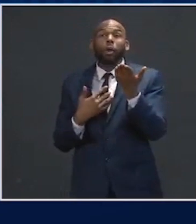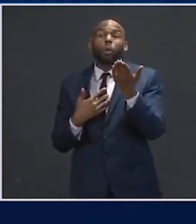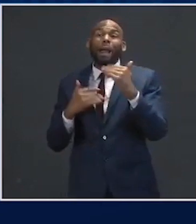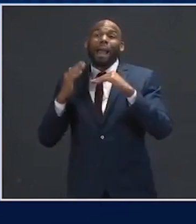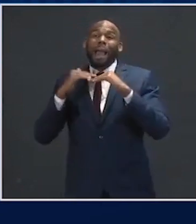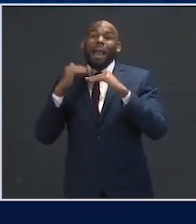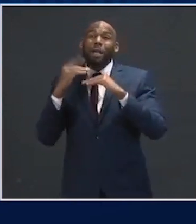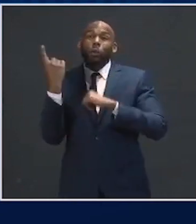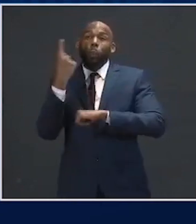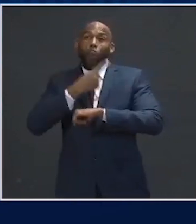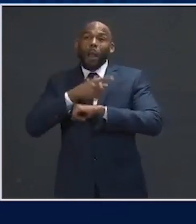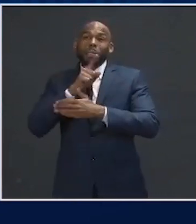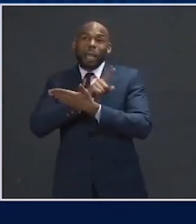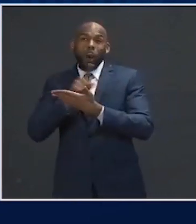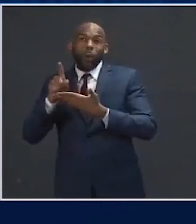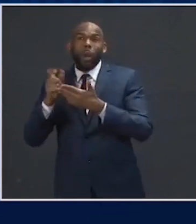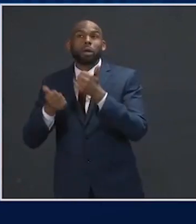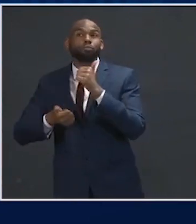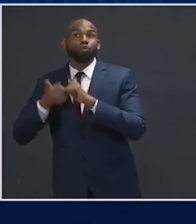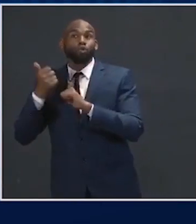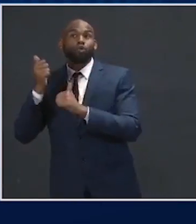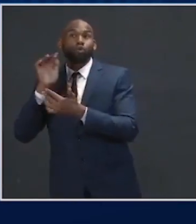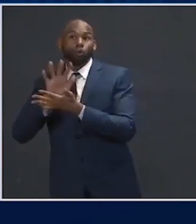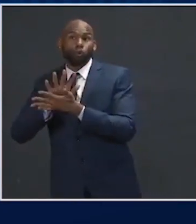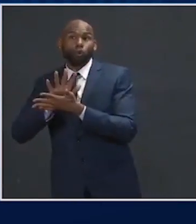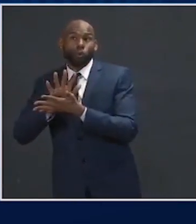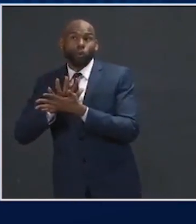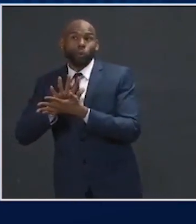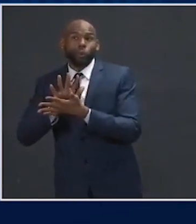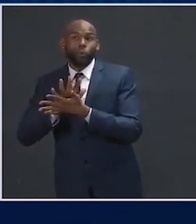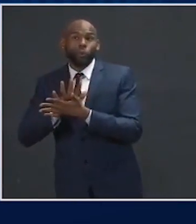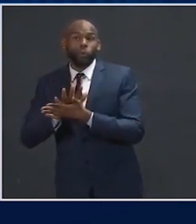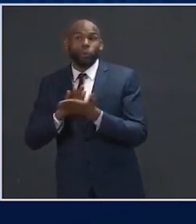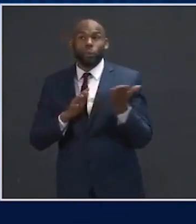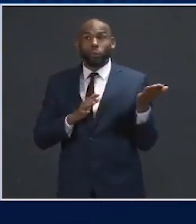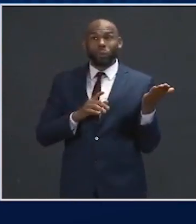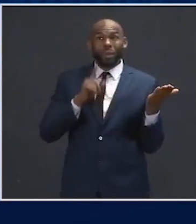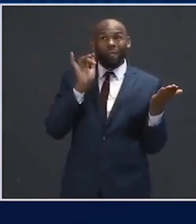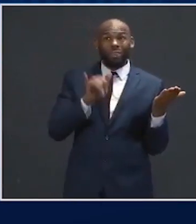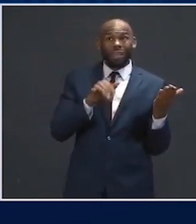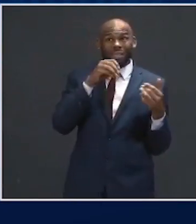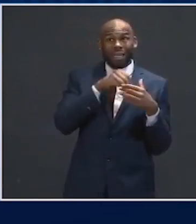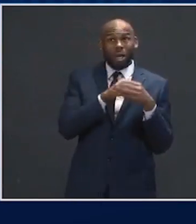the majority of schools by day 100. Okay, and that's in-person teaching? In-person teaching, yes.